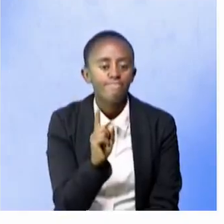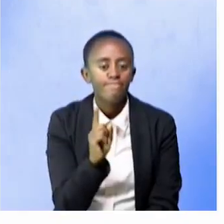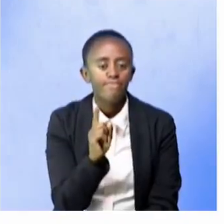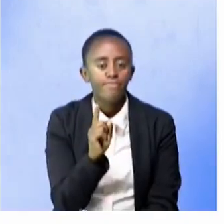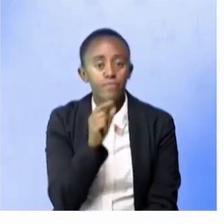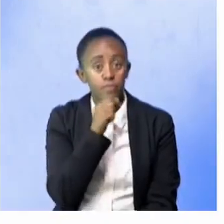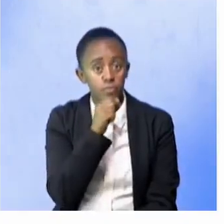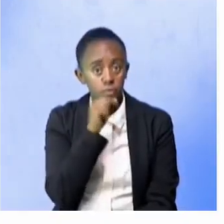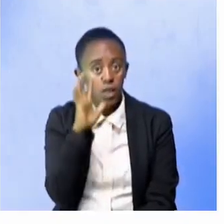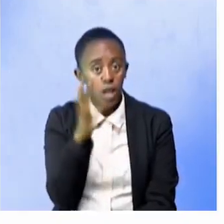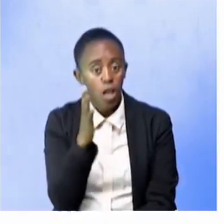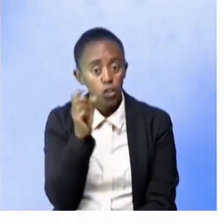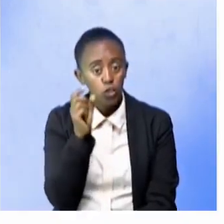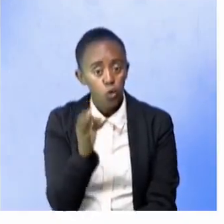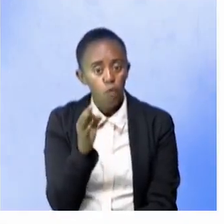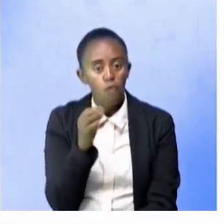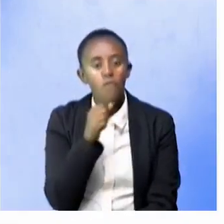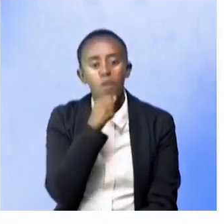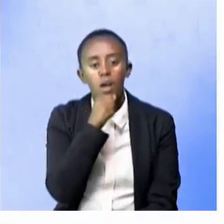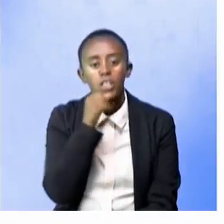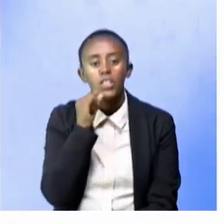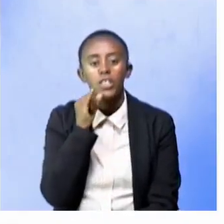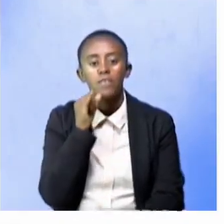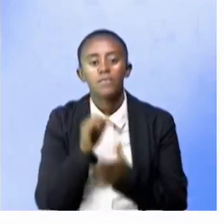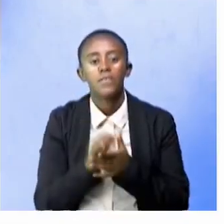Kinds of adjectives.